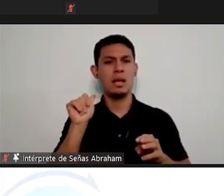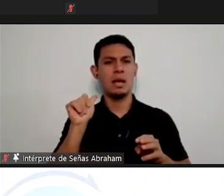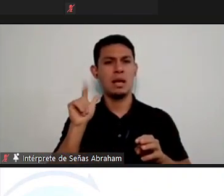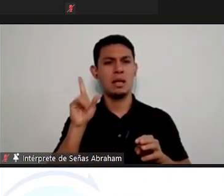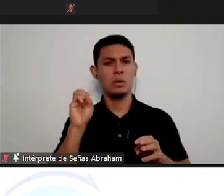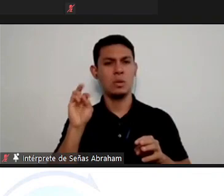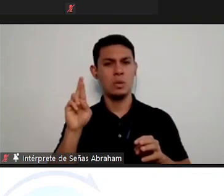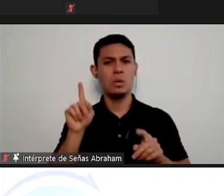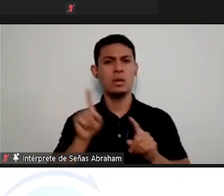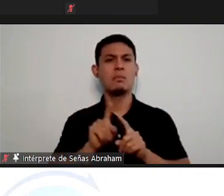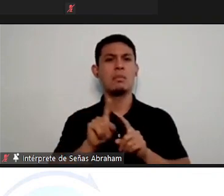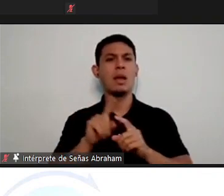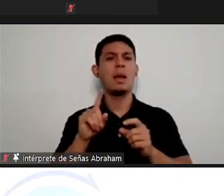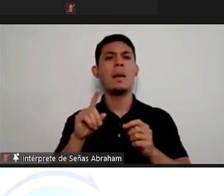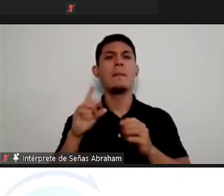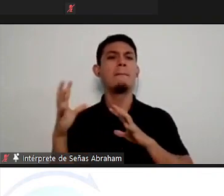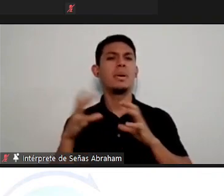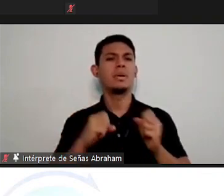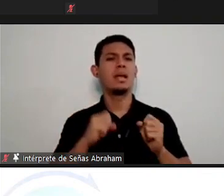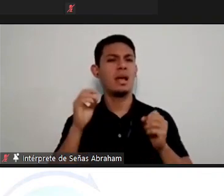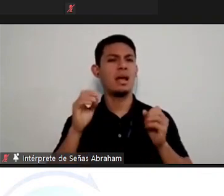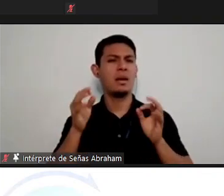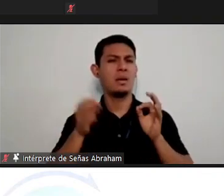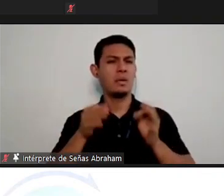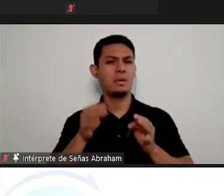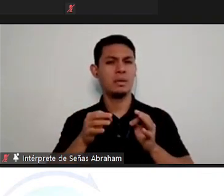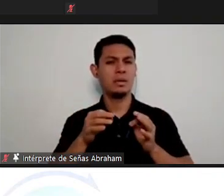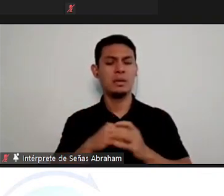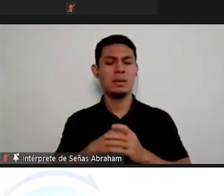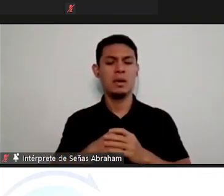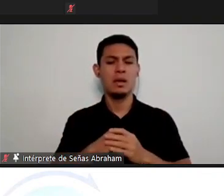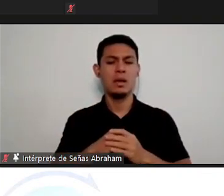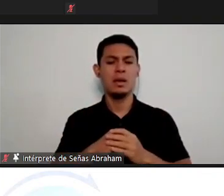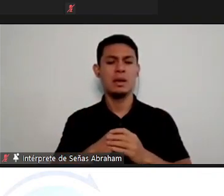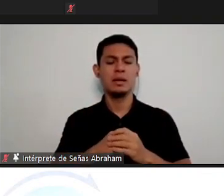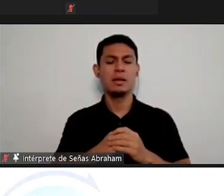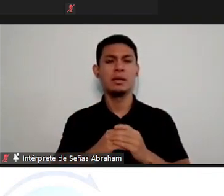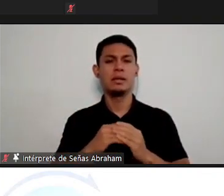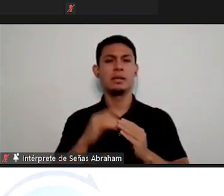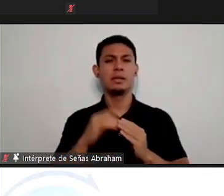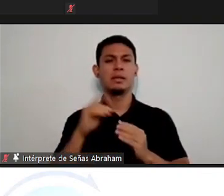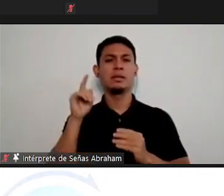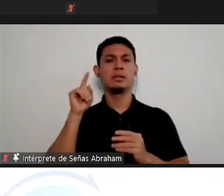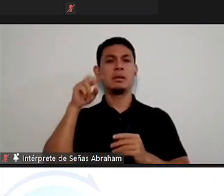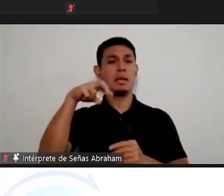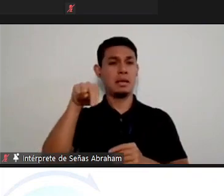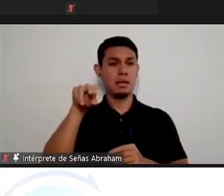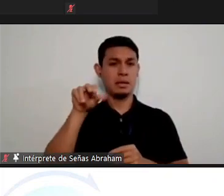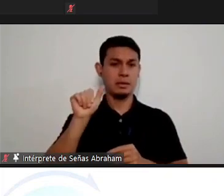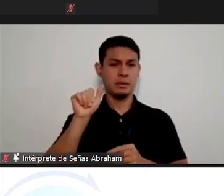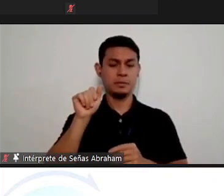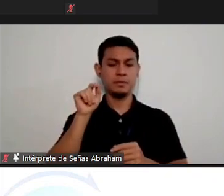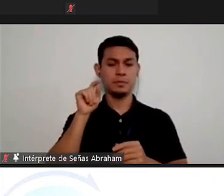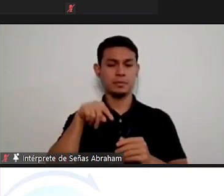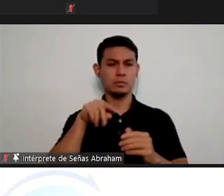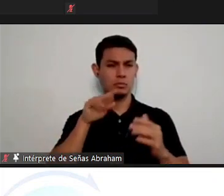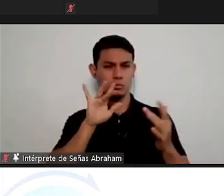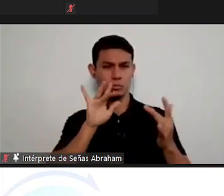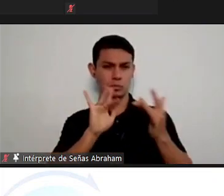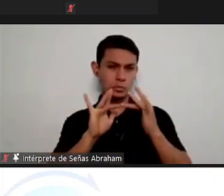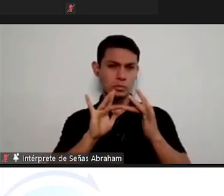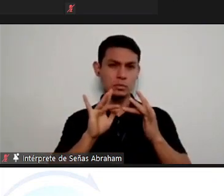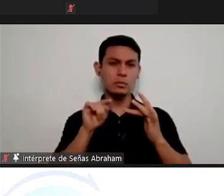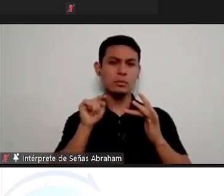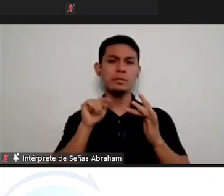uh roundtable and the executive in the implementation of the plan the focus